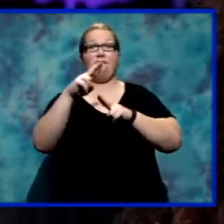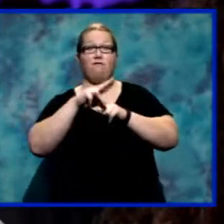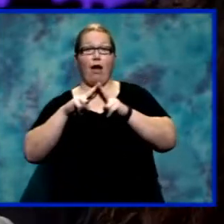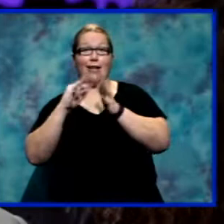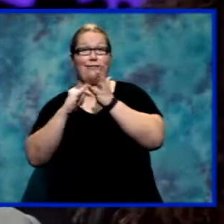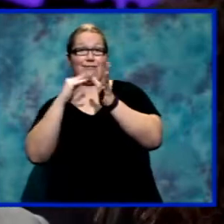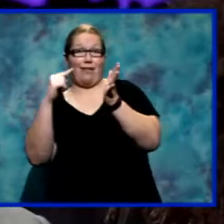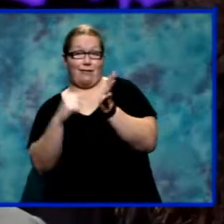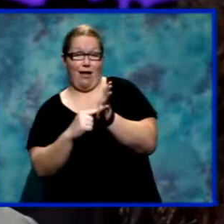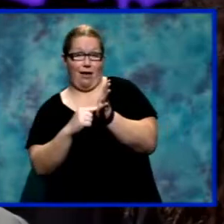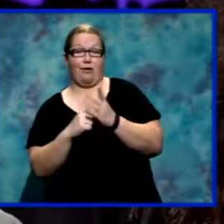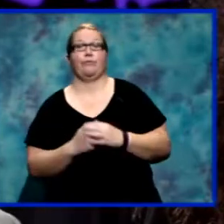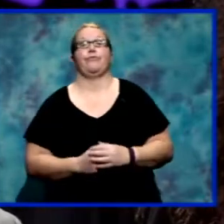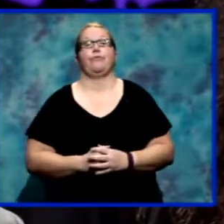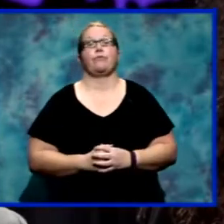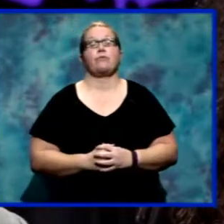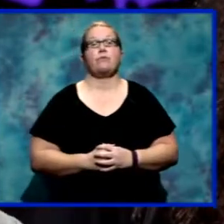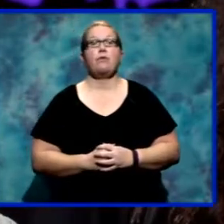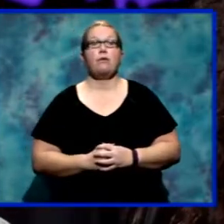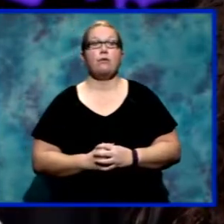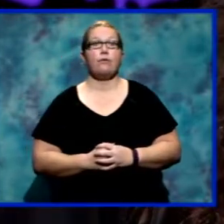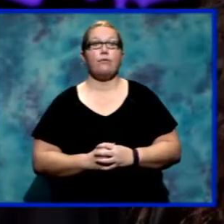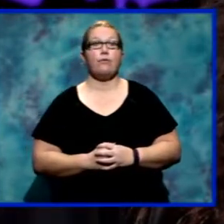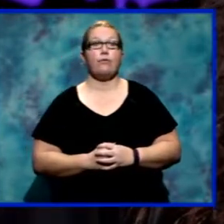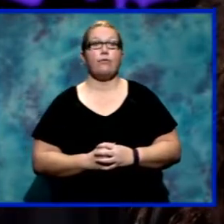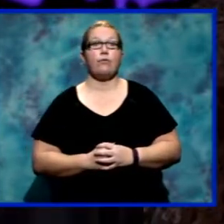Saturday. So we have the